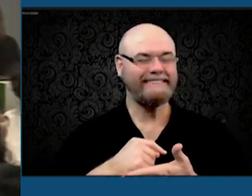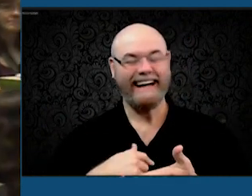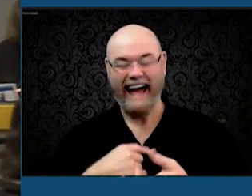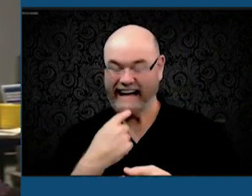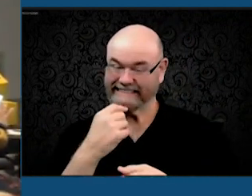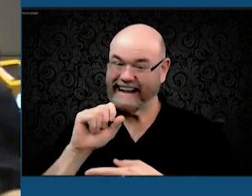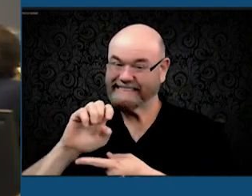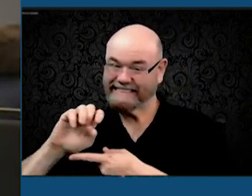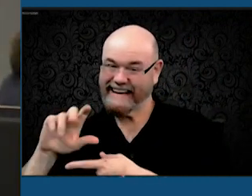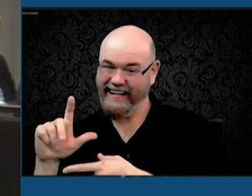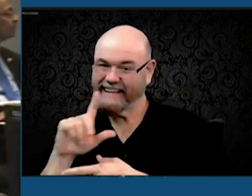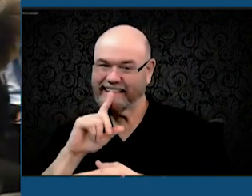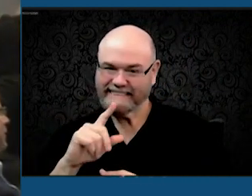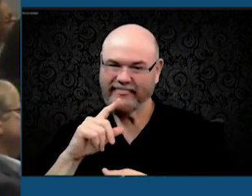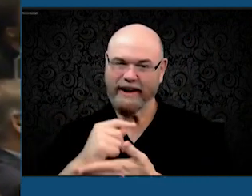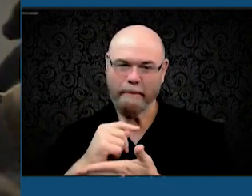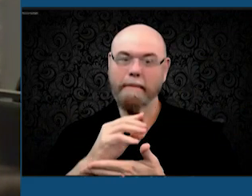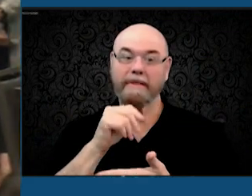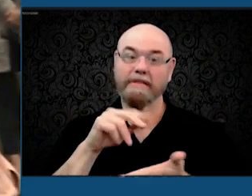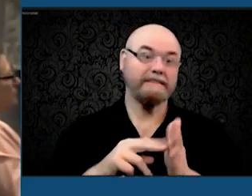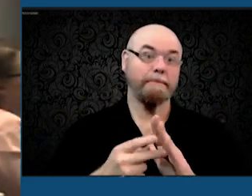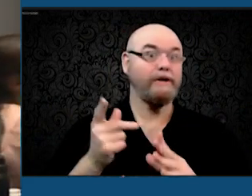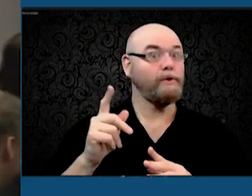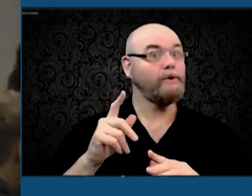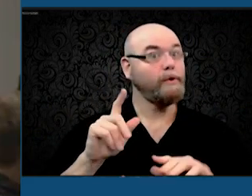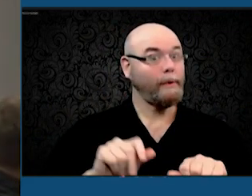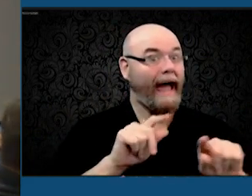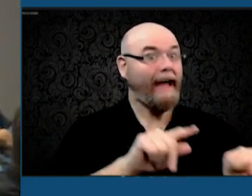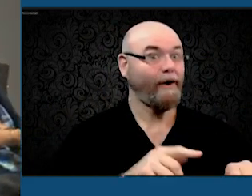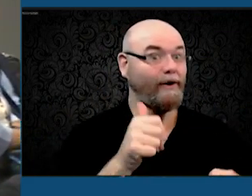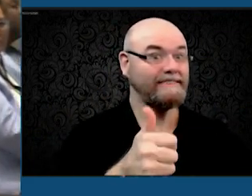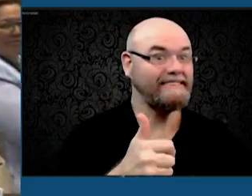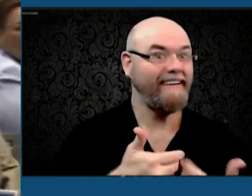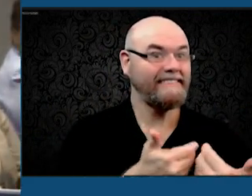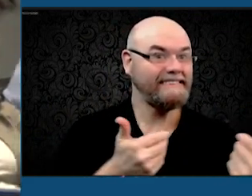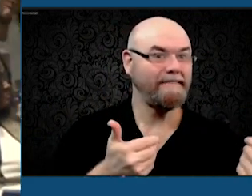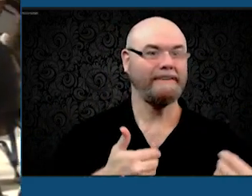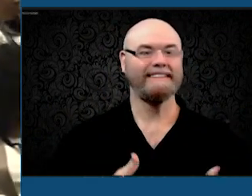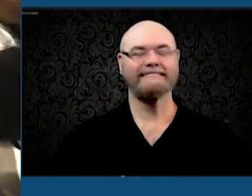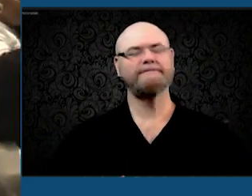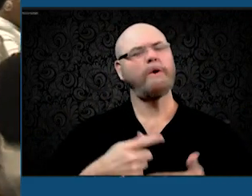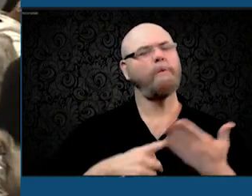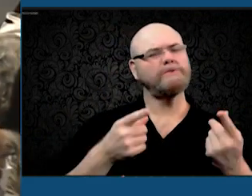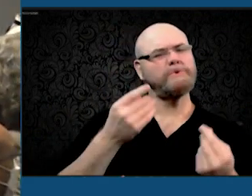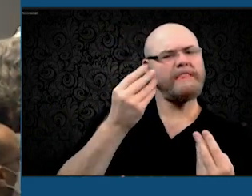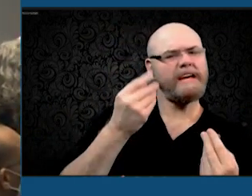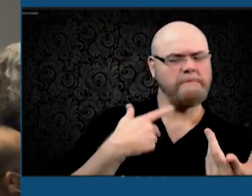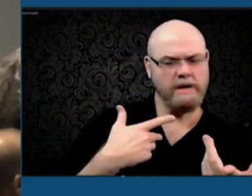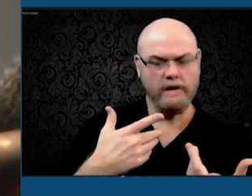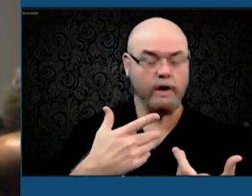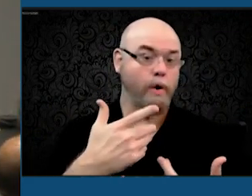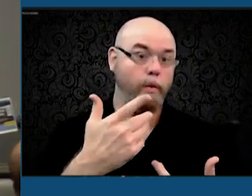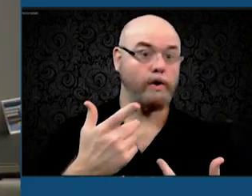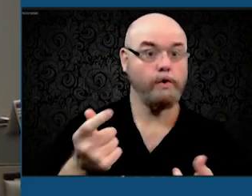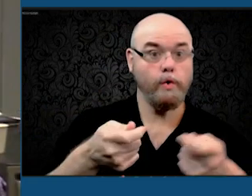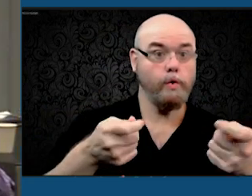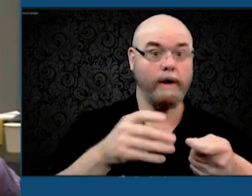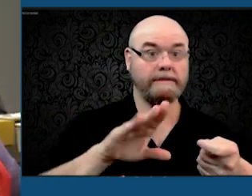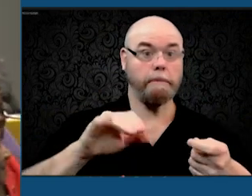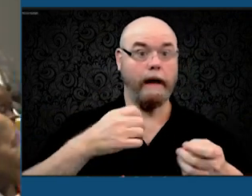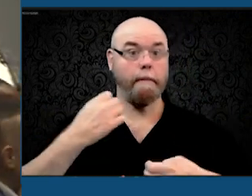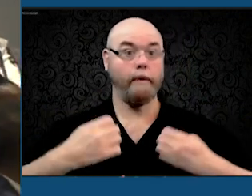therapy. So, what do you think? Were you raised by an emotion scientist? Or were